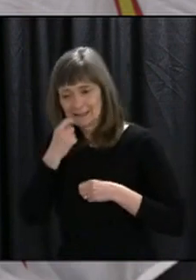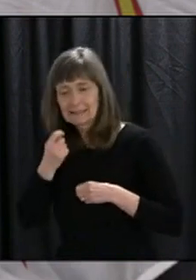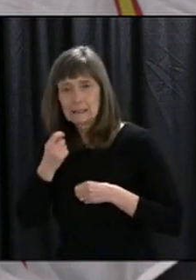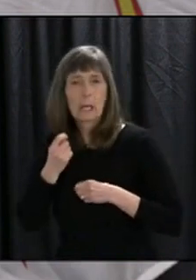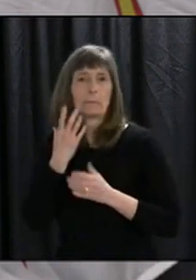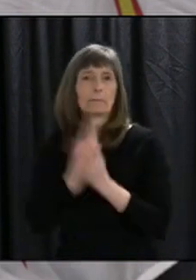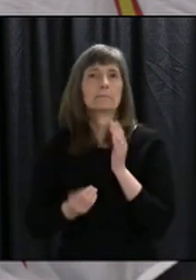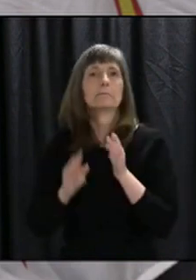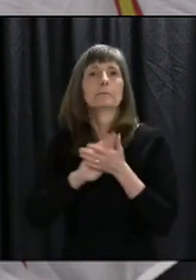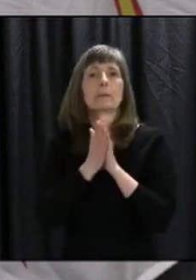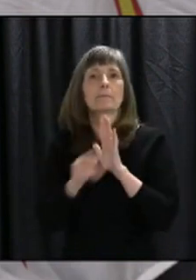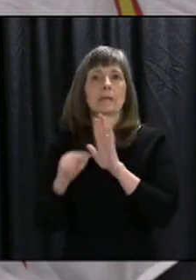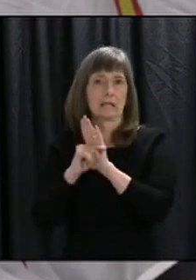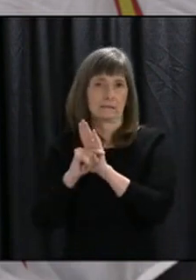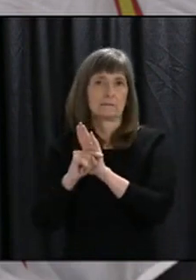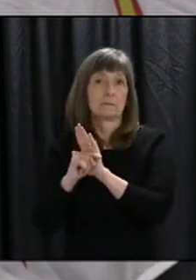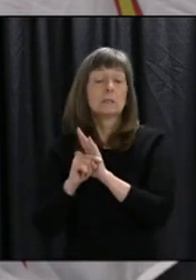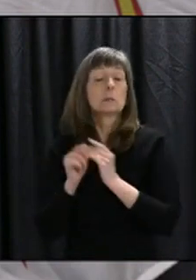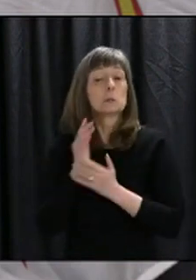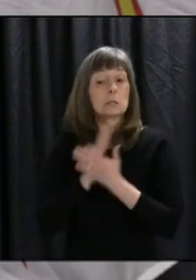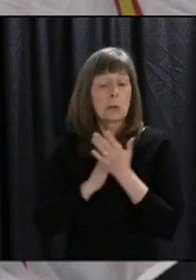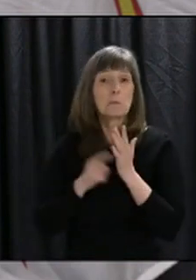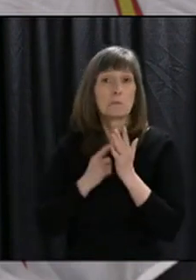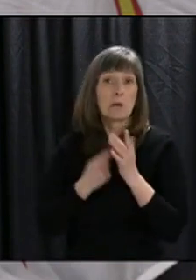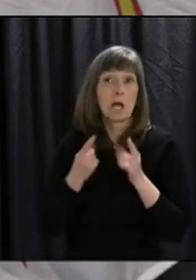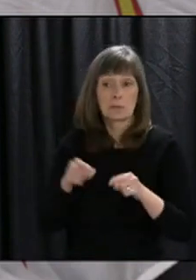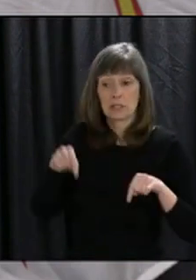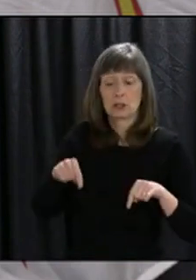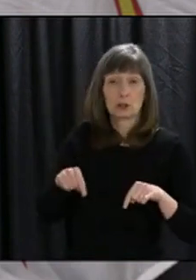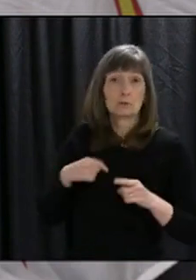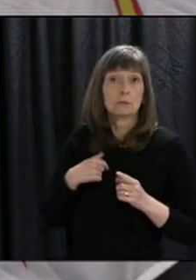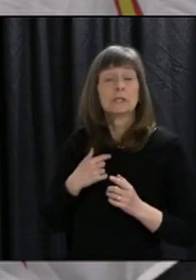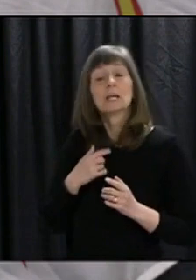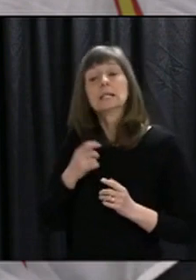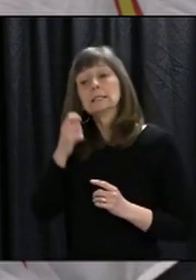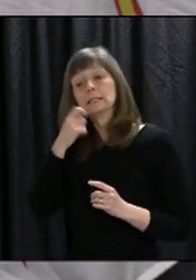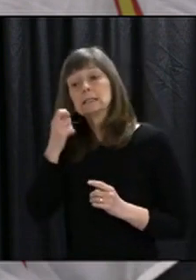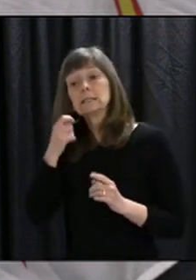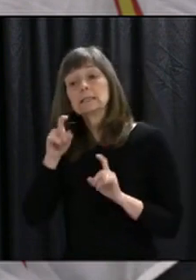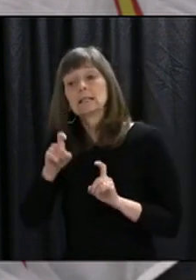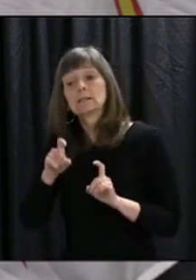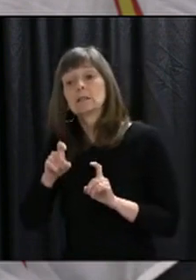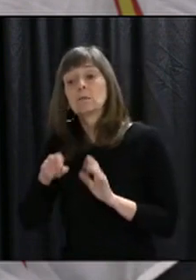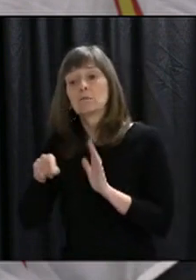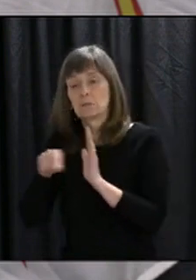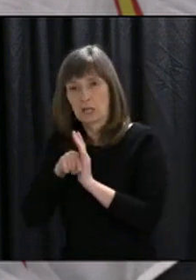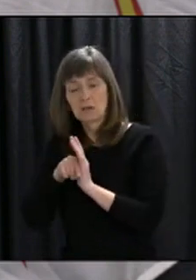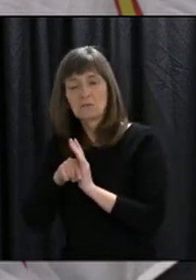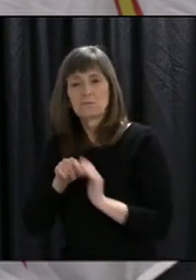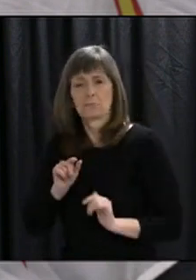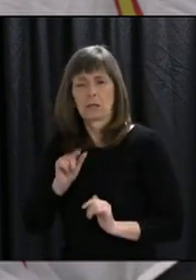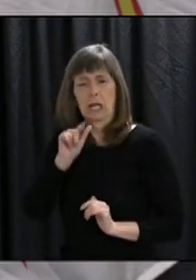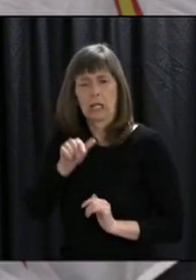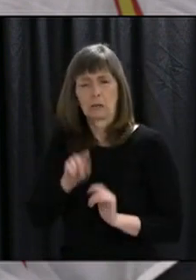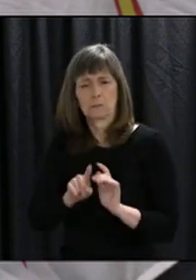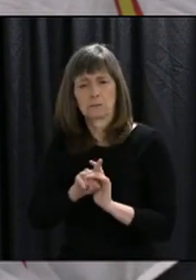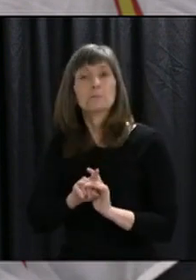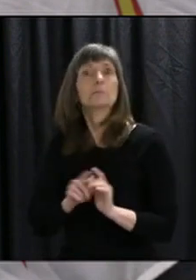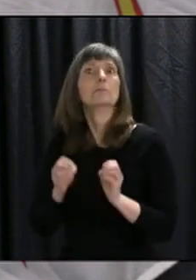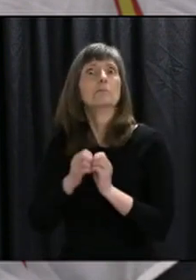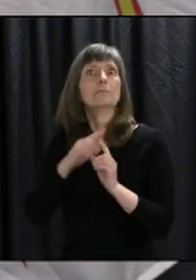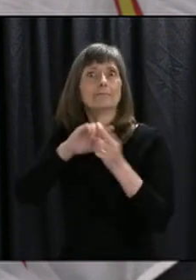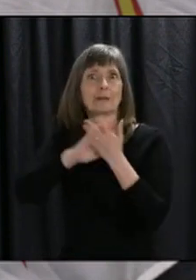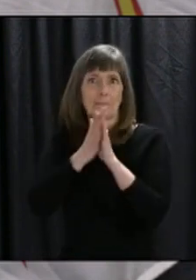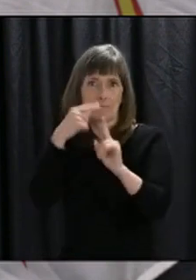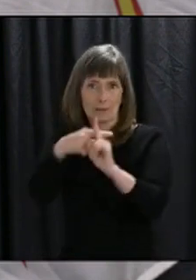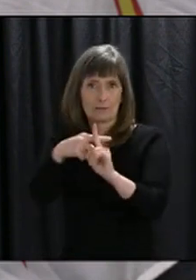cases that have initially tested negative and then subsequently tested positive. And that may be related to the fact that when